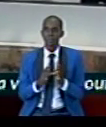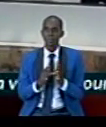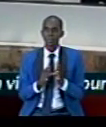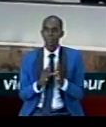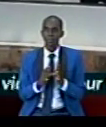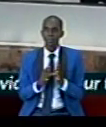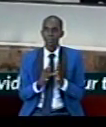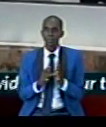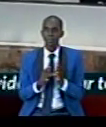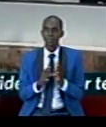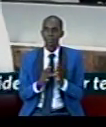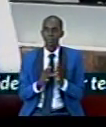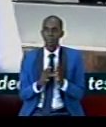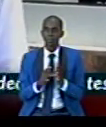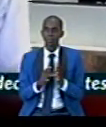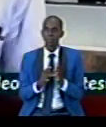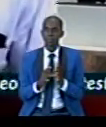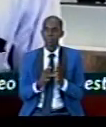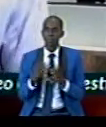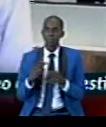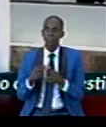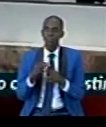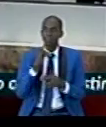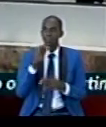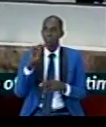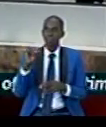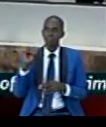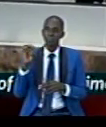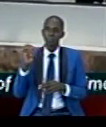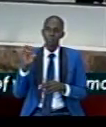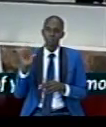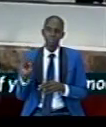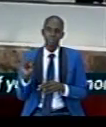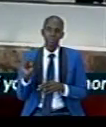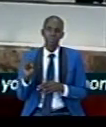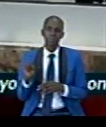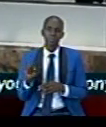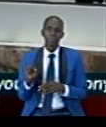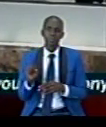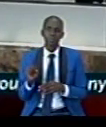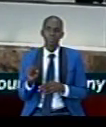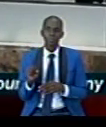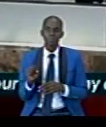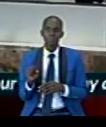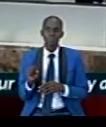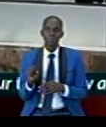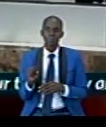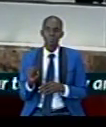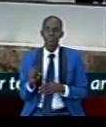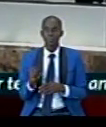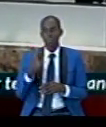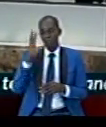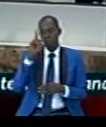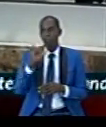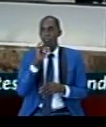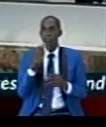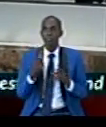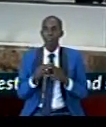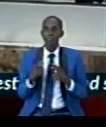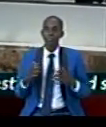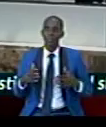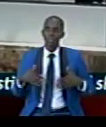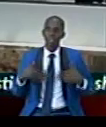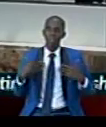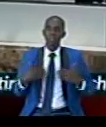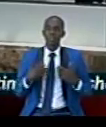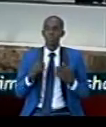Brethren, my name is Ezekiel Moses. I'm from Akwa Ibom State of Nigeria. I'm very happy to be in the midst of